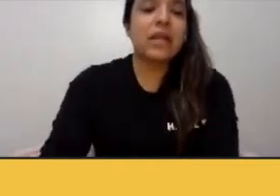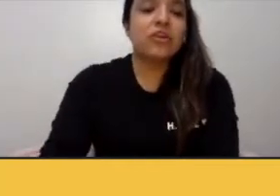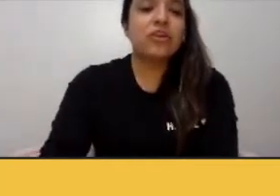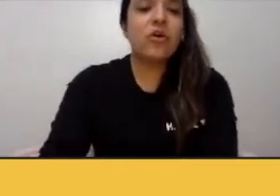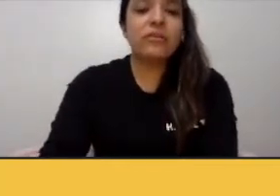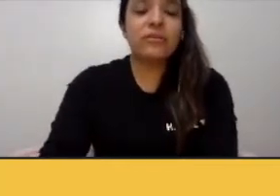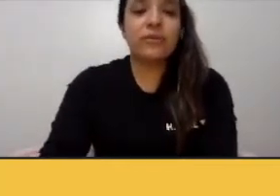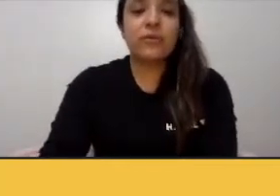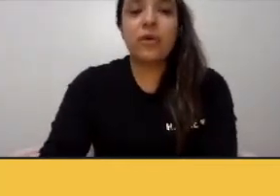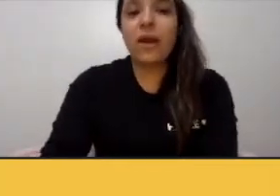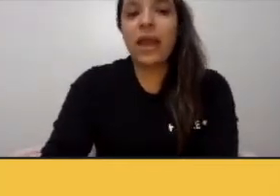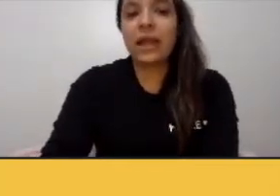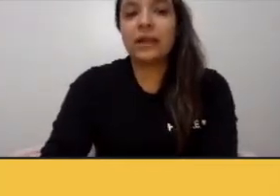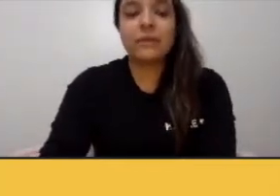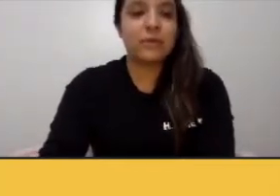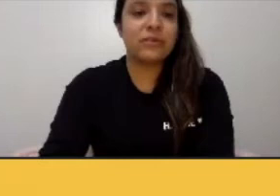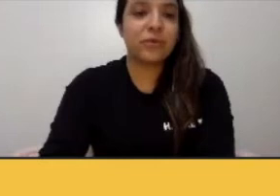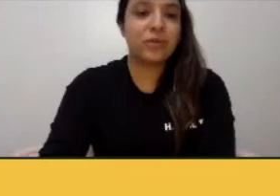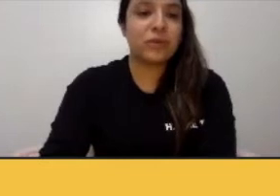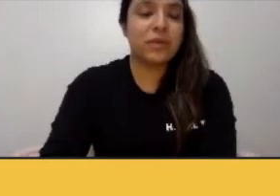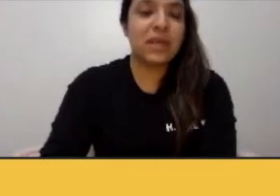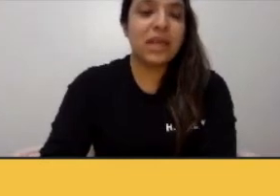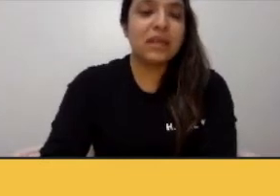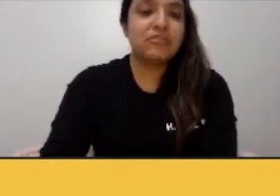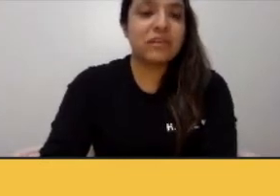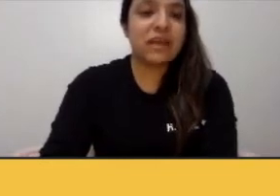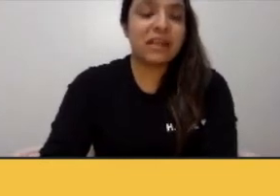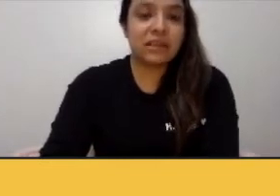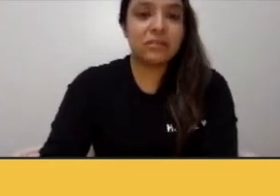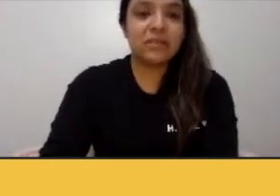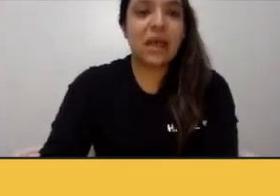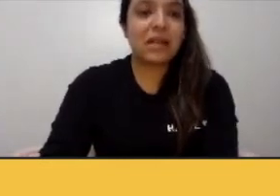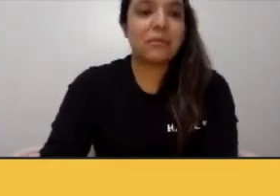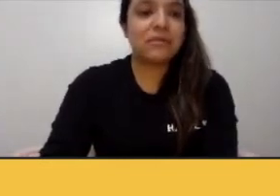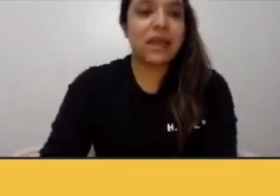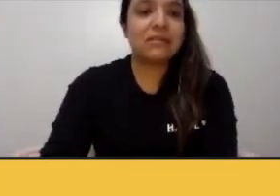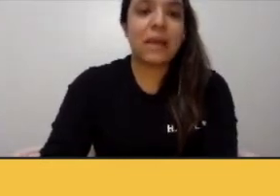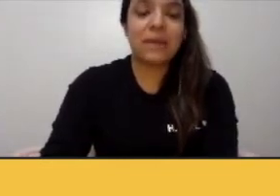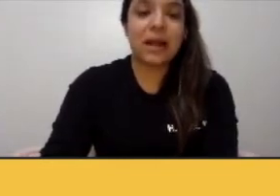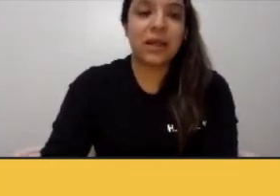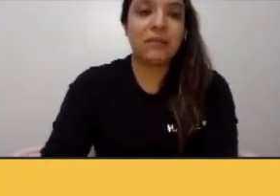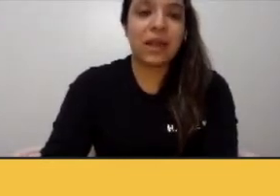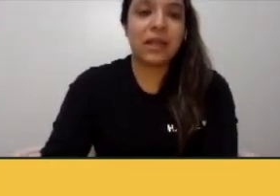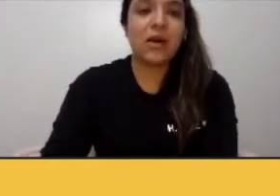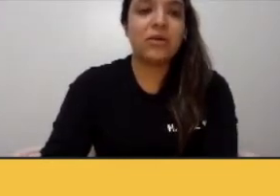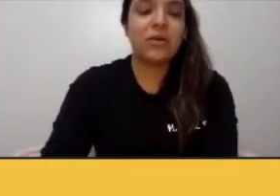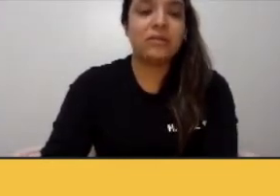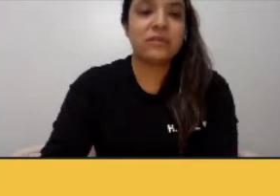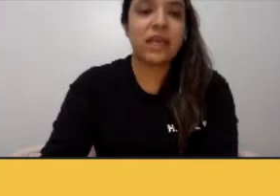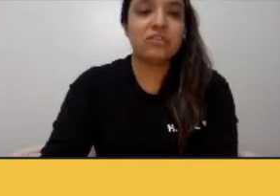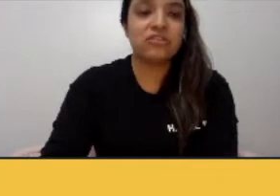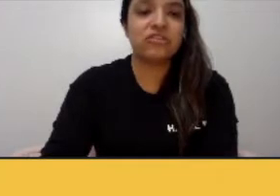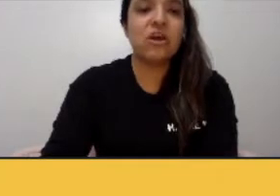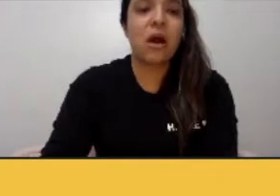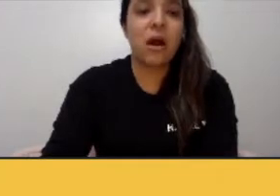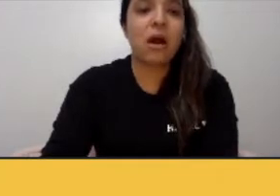right, you're going to go ahead and review these words with me, just like this. Ms. Aguilar will say, tap it out, get ready, go. You're going to